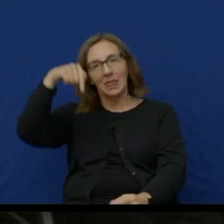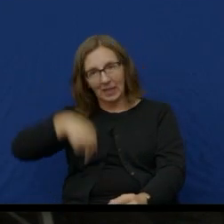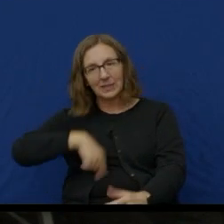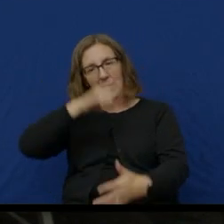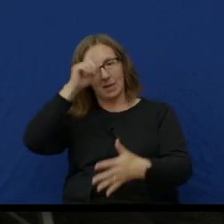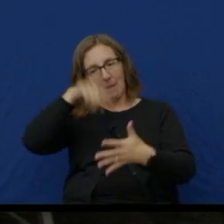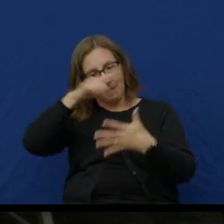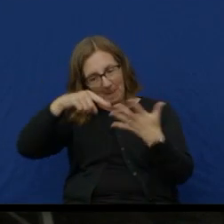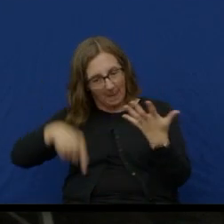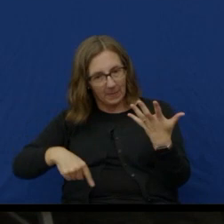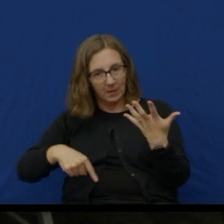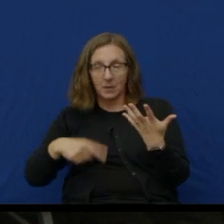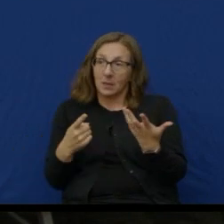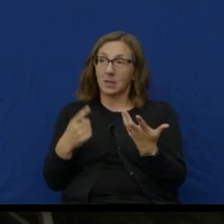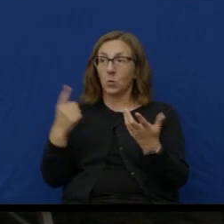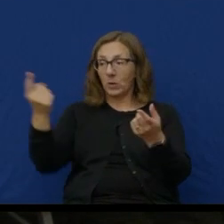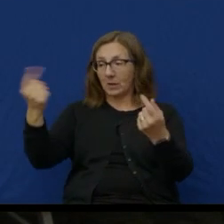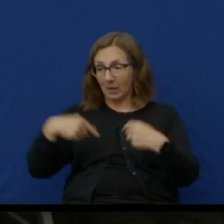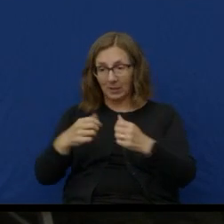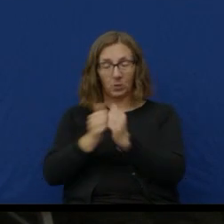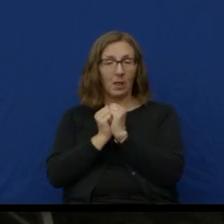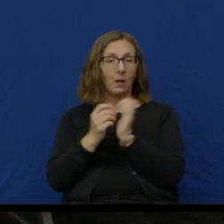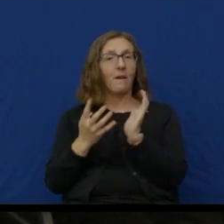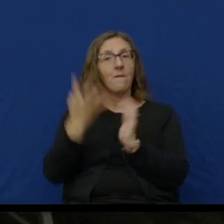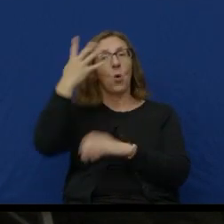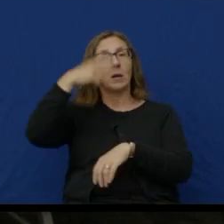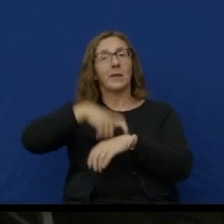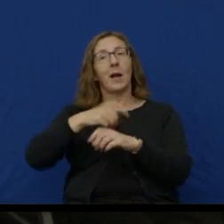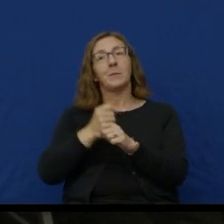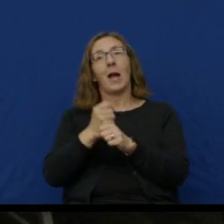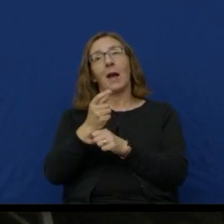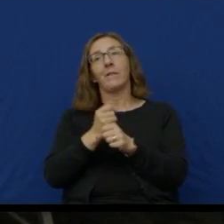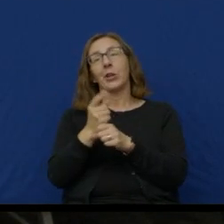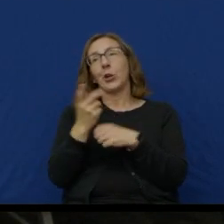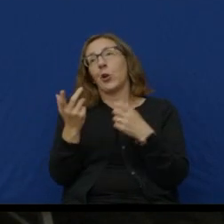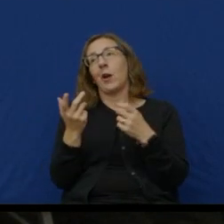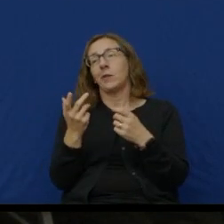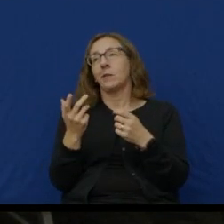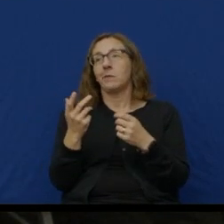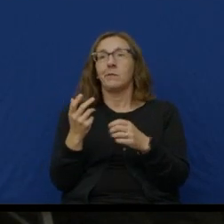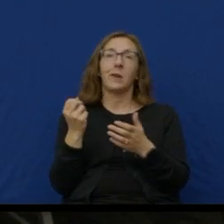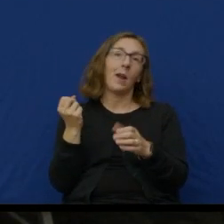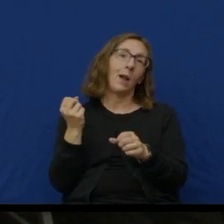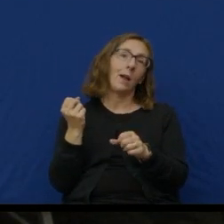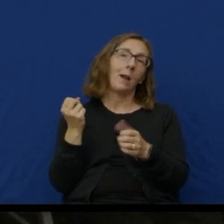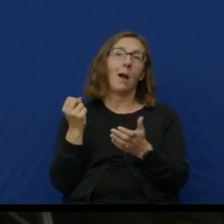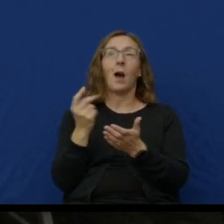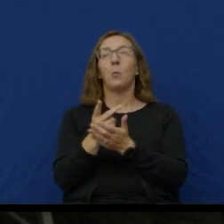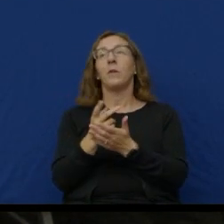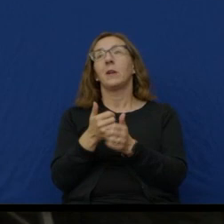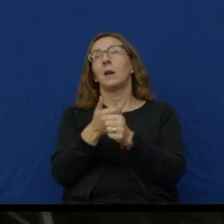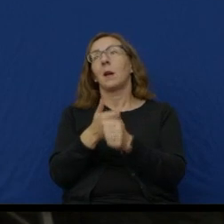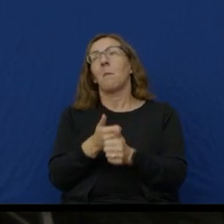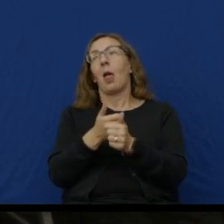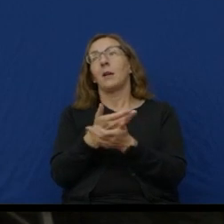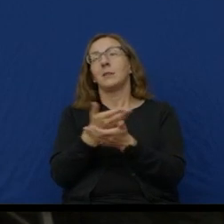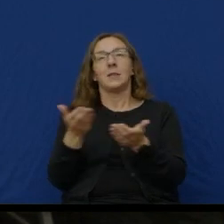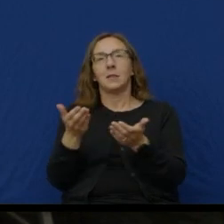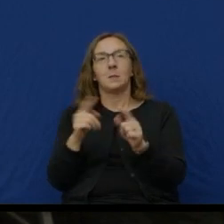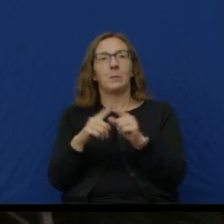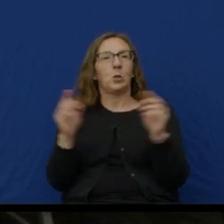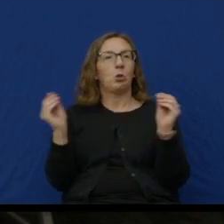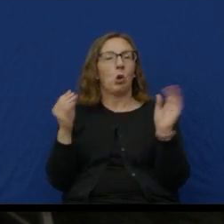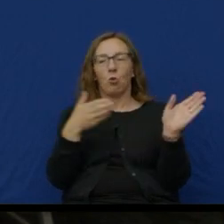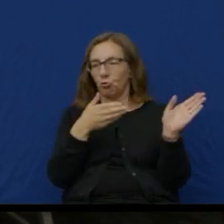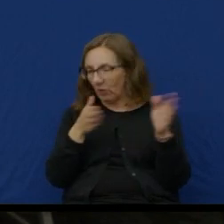was us getting together 4 times a year and approving compliancy issues as opposed to directional